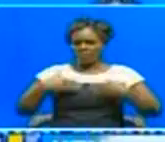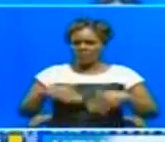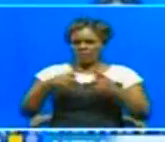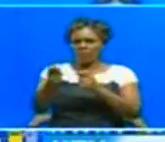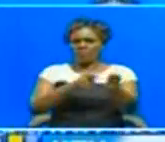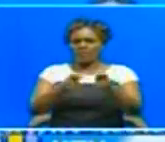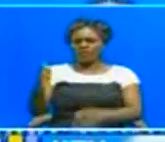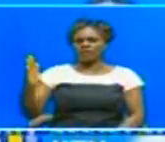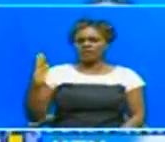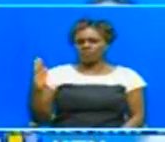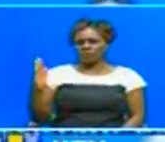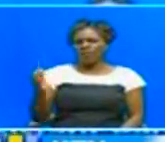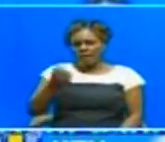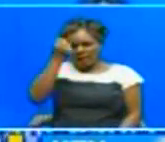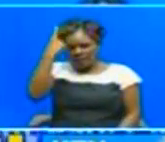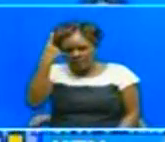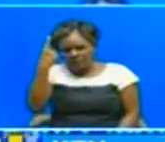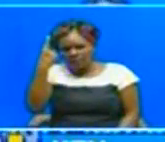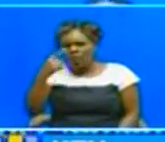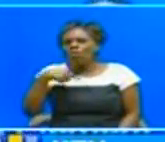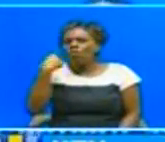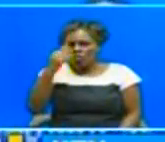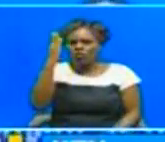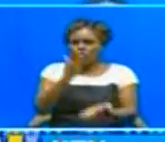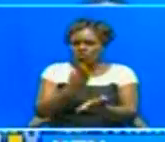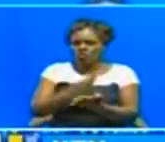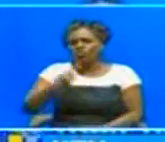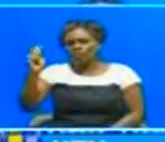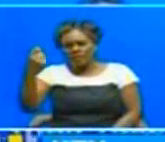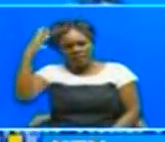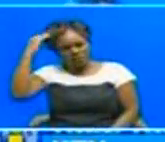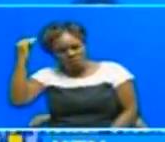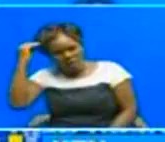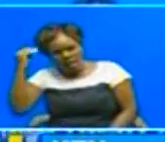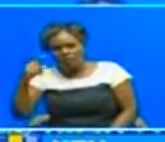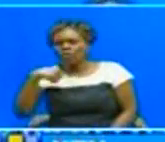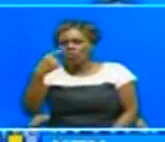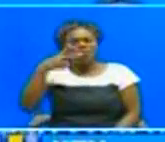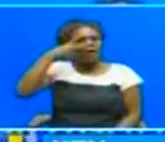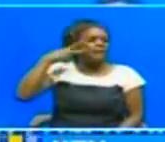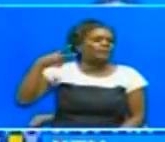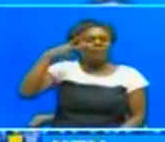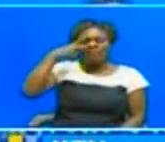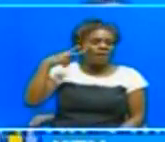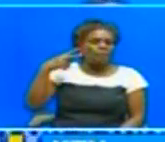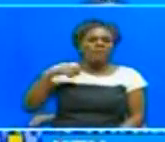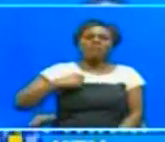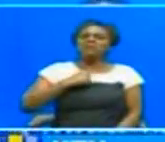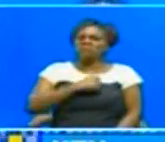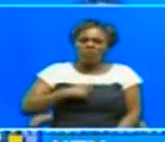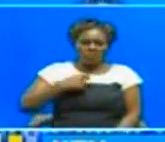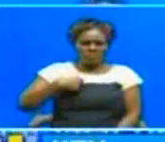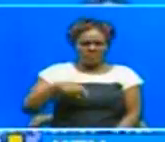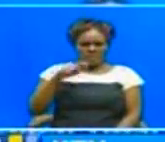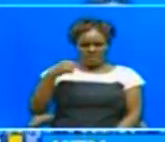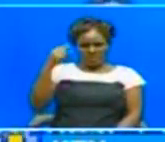manage our security, in terms of understanding who is a real Kenyan Somali and who is Al-Shabaab. Unfortunately, because I